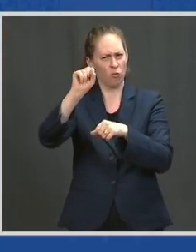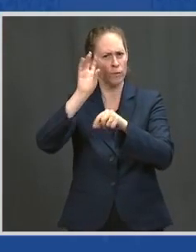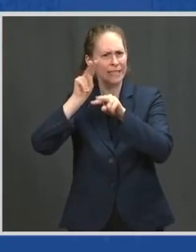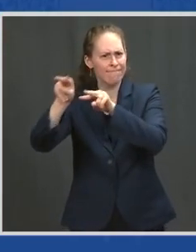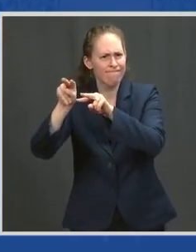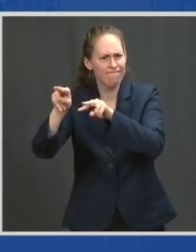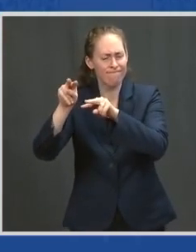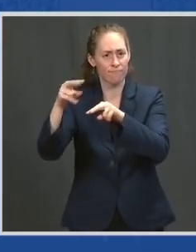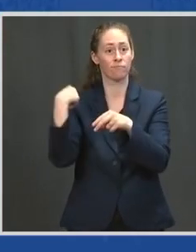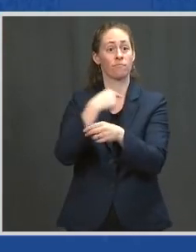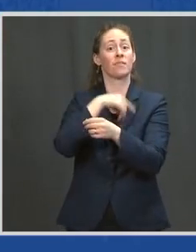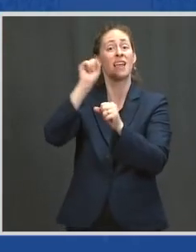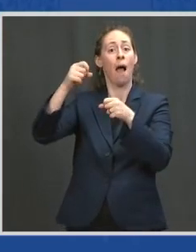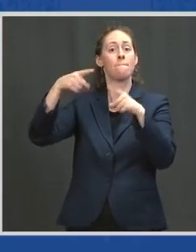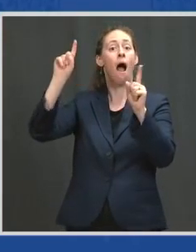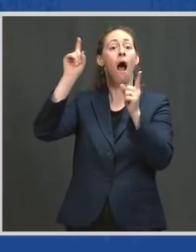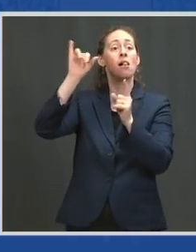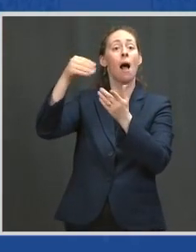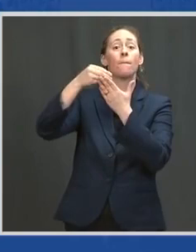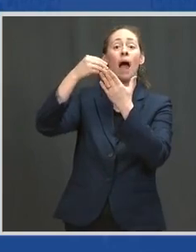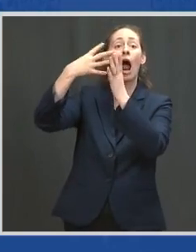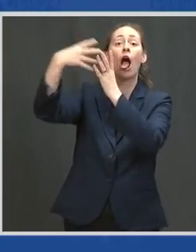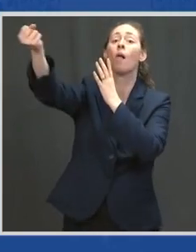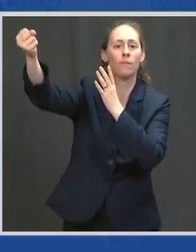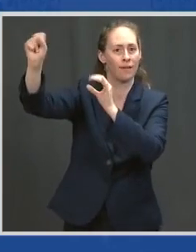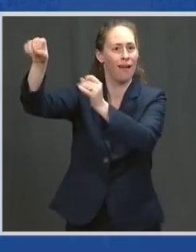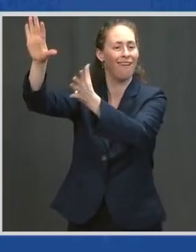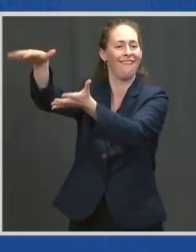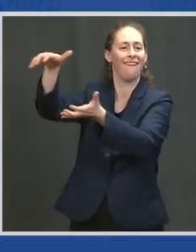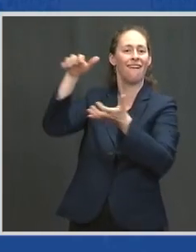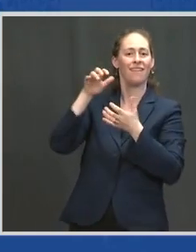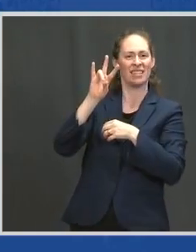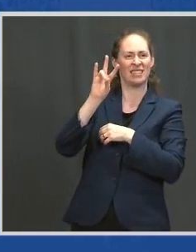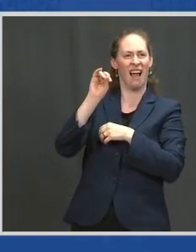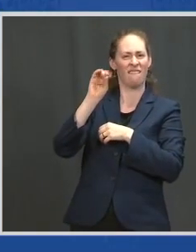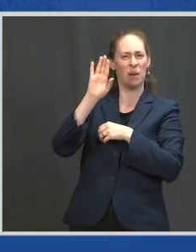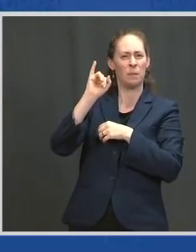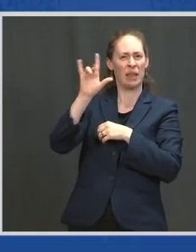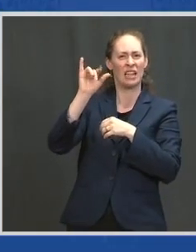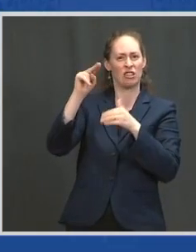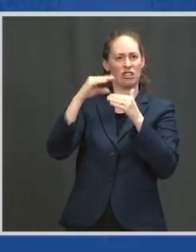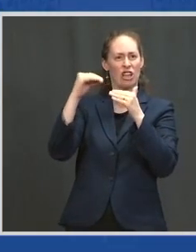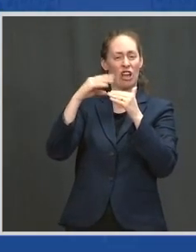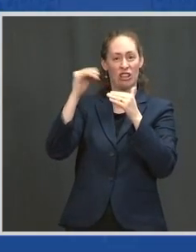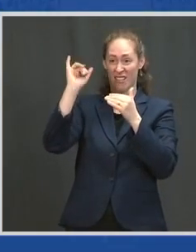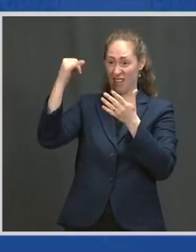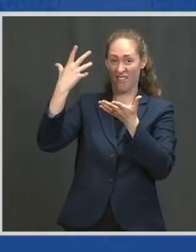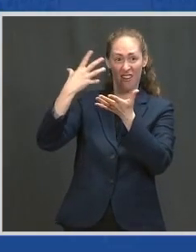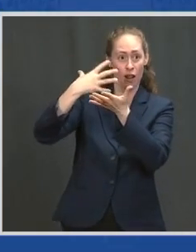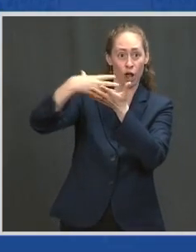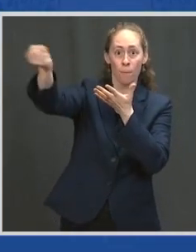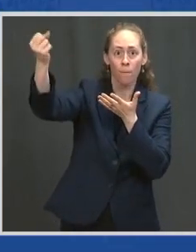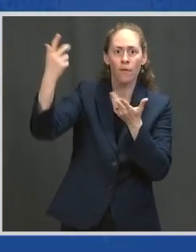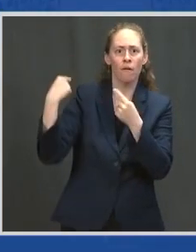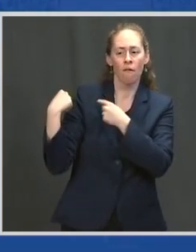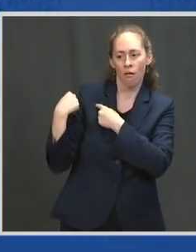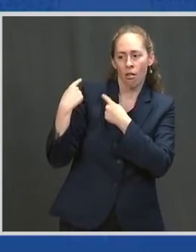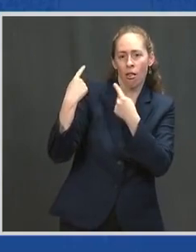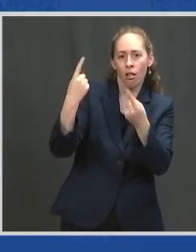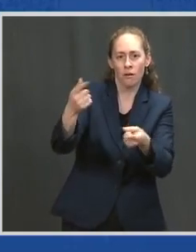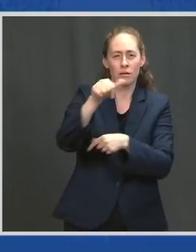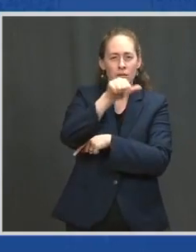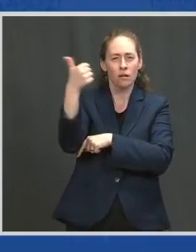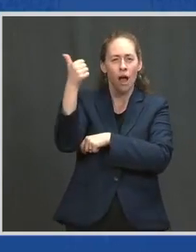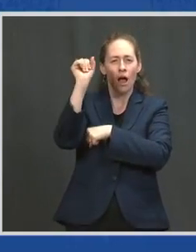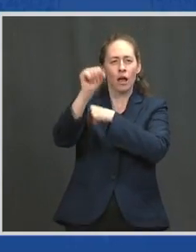that currently goes unreported and unpaid. Now, we've been hearing about this for the last 10 years. Instead of cutting the number of agents, we should